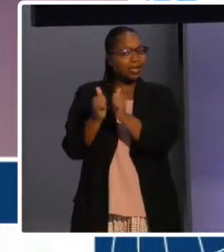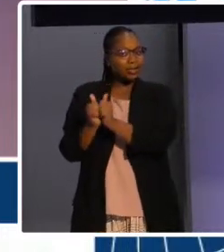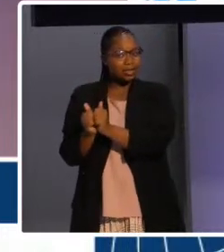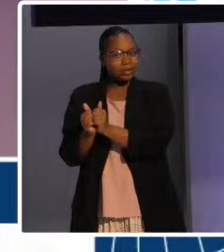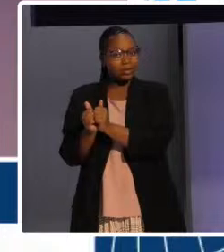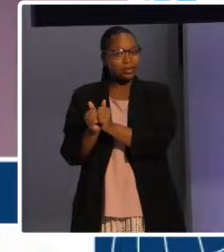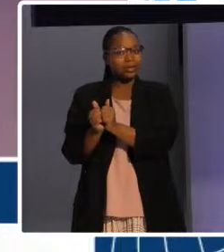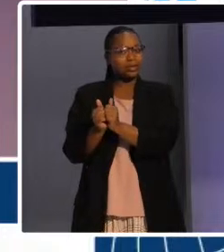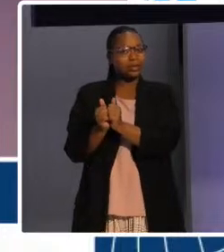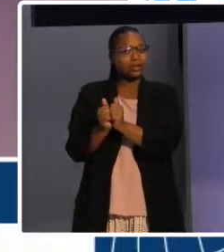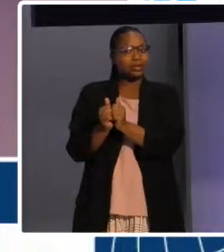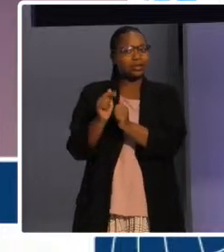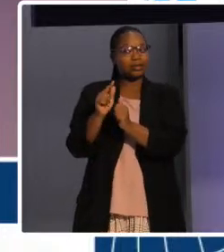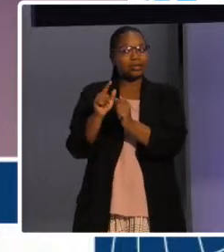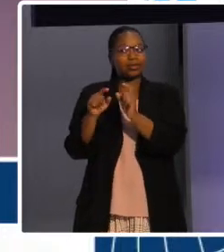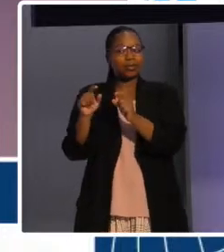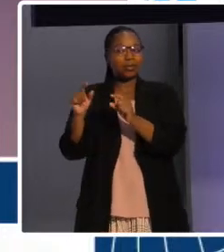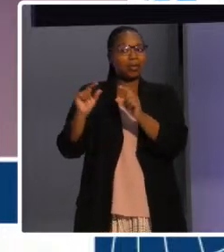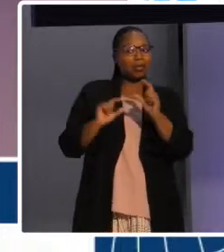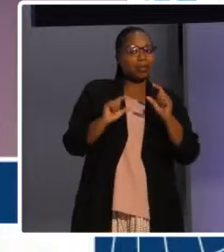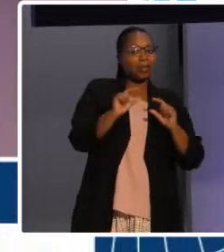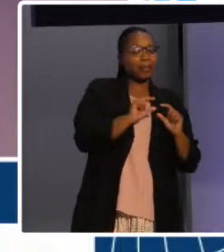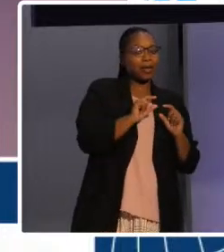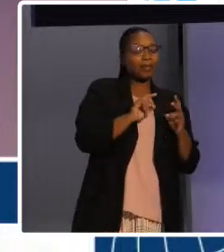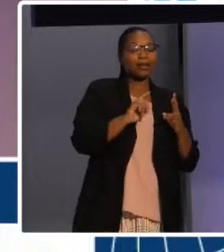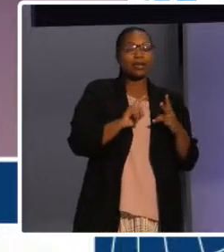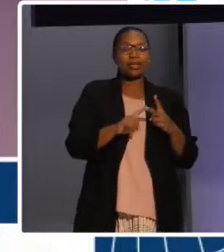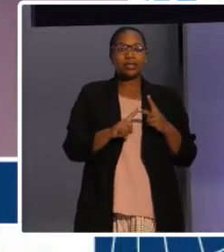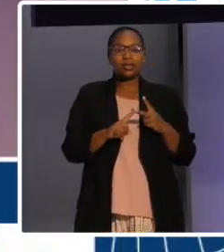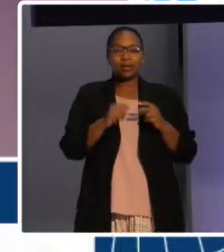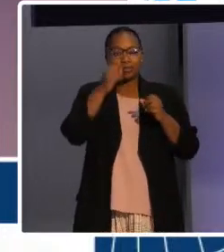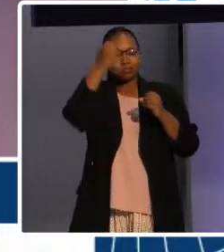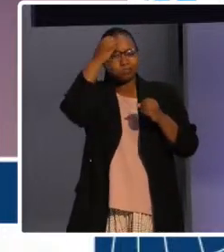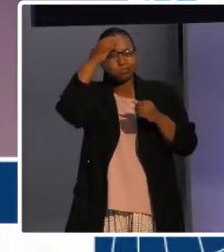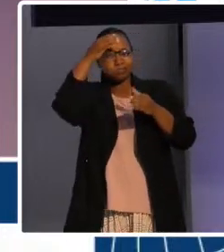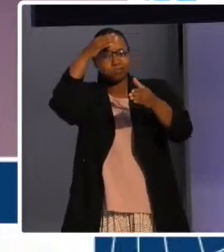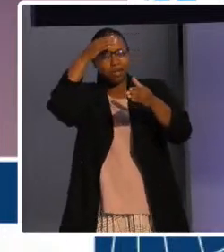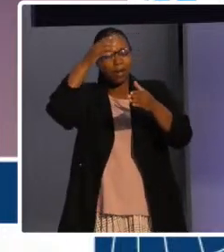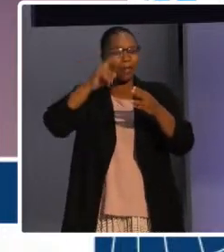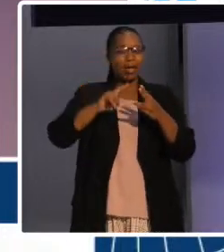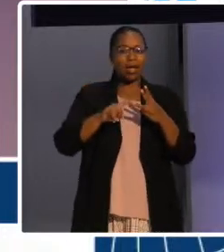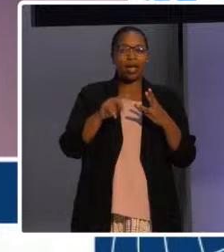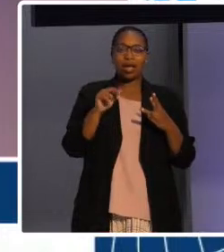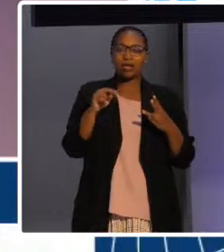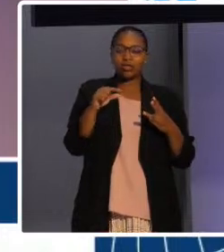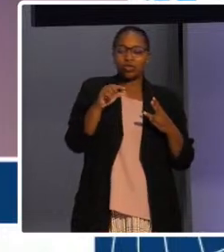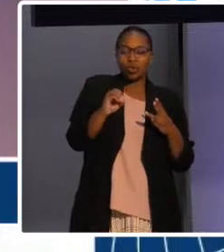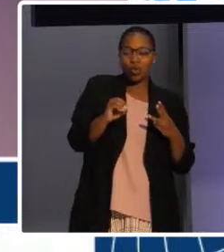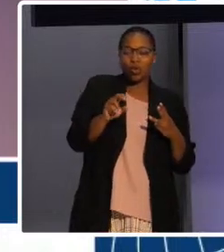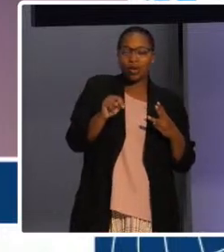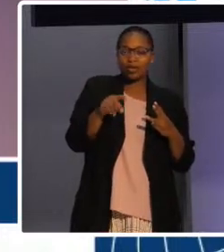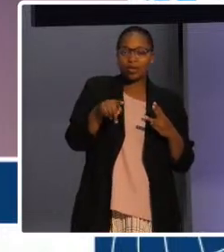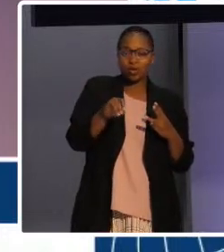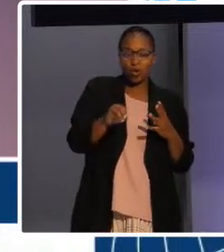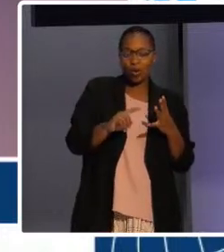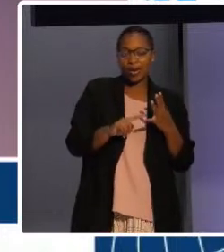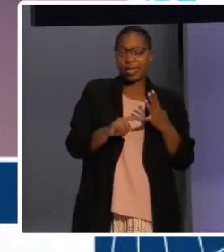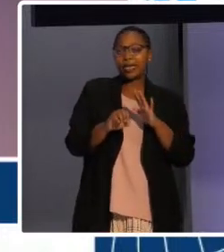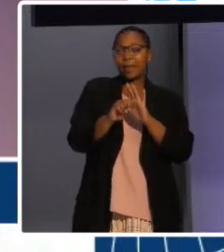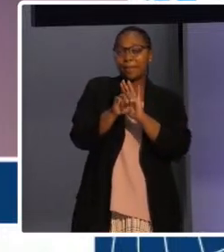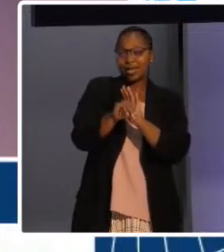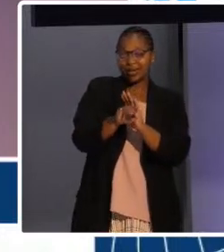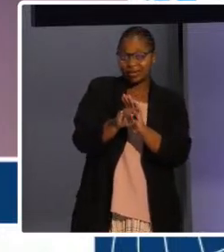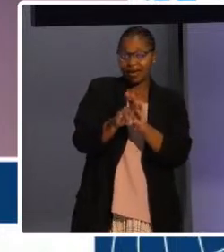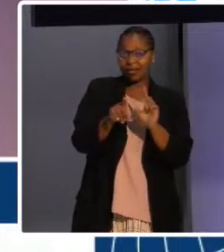donors, academia, non-governmental organizations, the media and think tanks